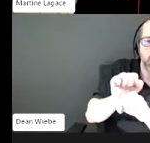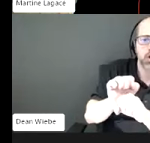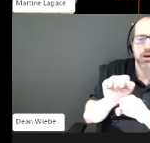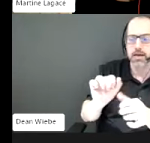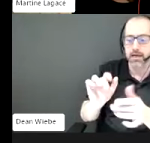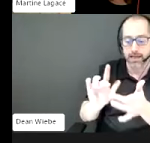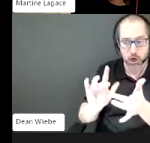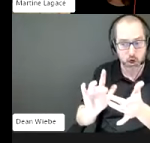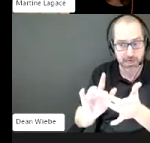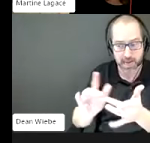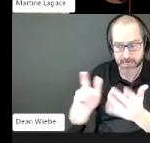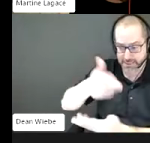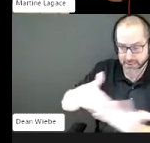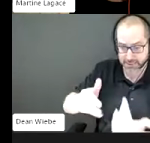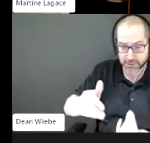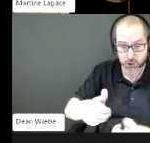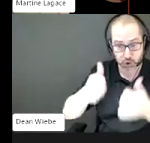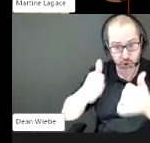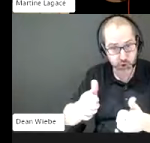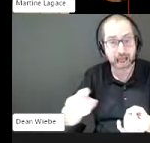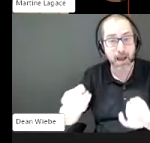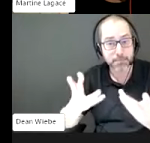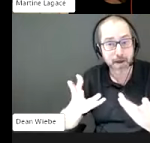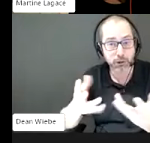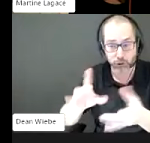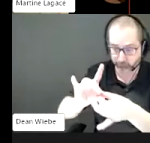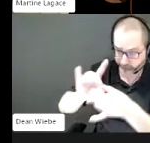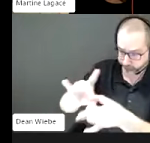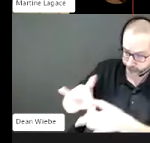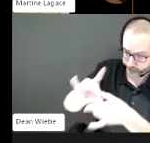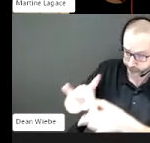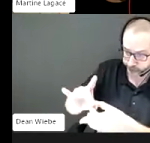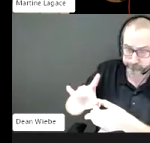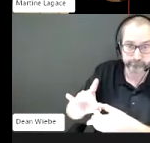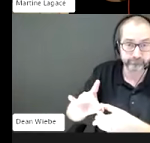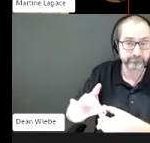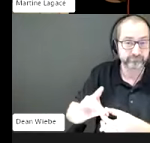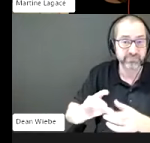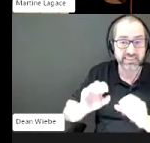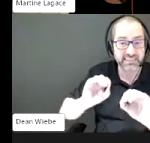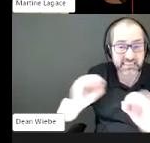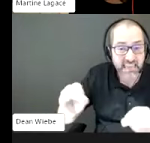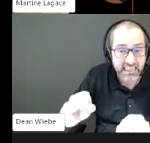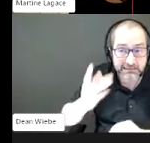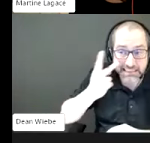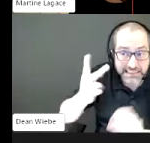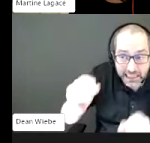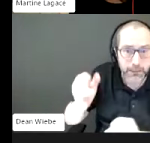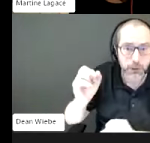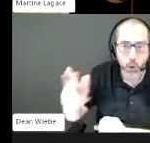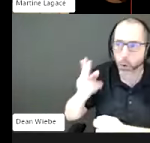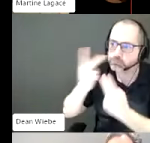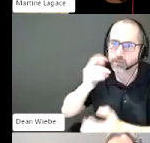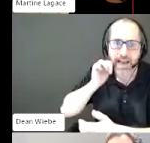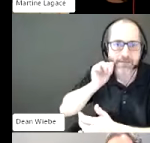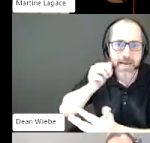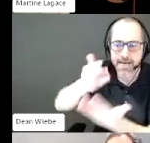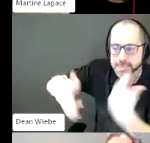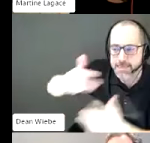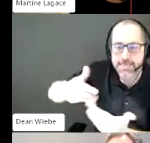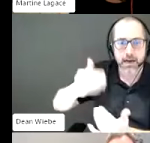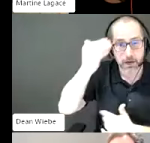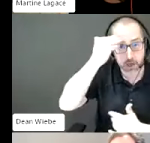adults? And to what extent does your organization encourage, support knowledge sharing? No, so has put in